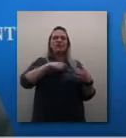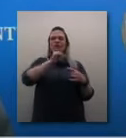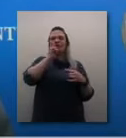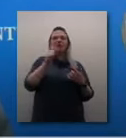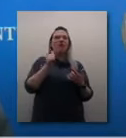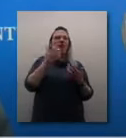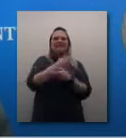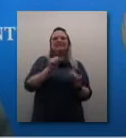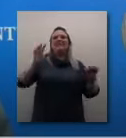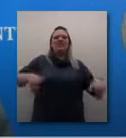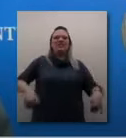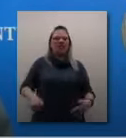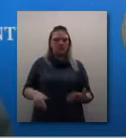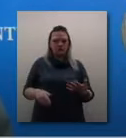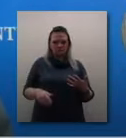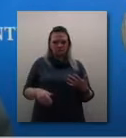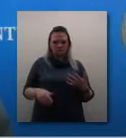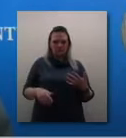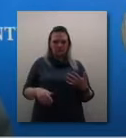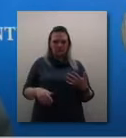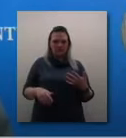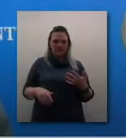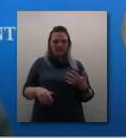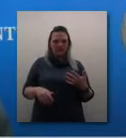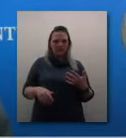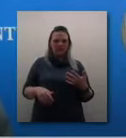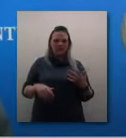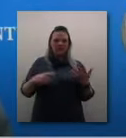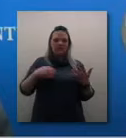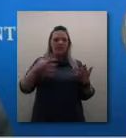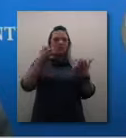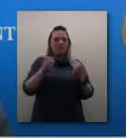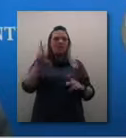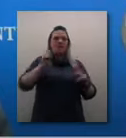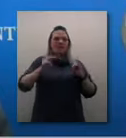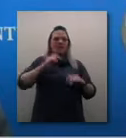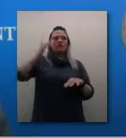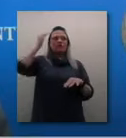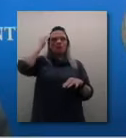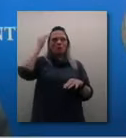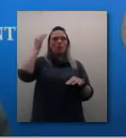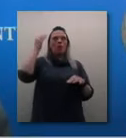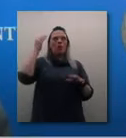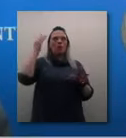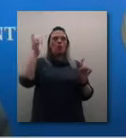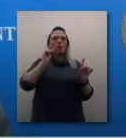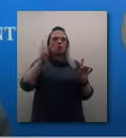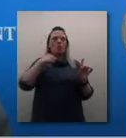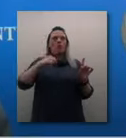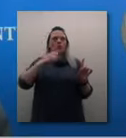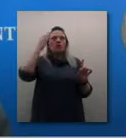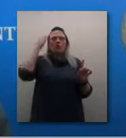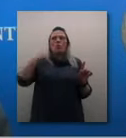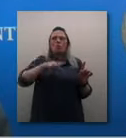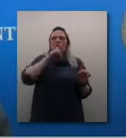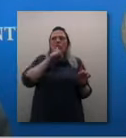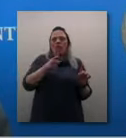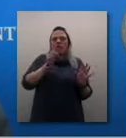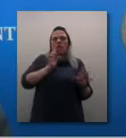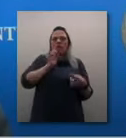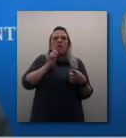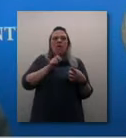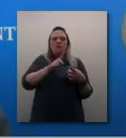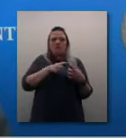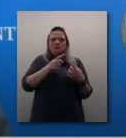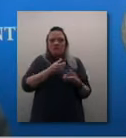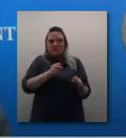we are trending in the right direction, we will say so publicly, because we want the public to know where we feel we are. But until we are at that point, we need to continue to